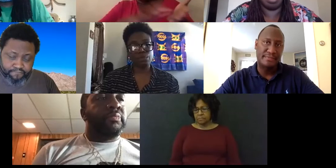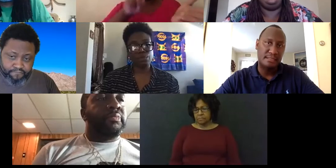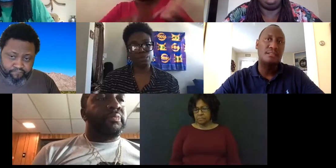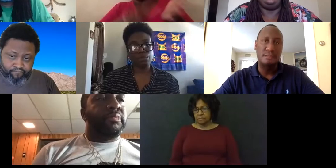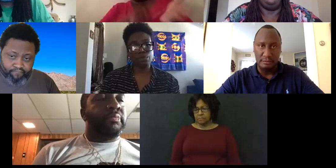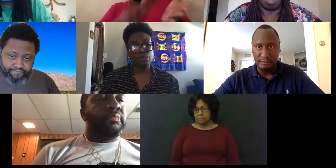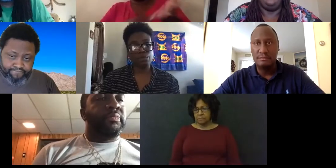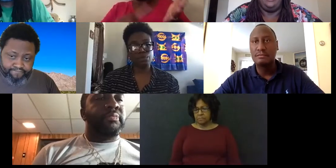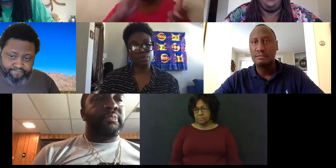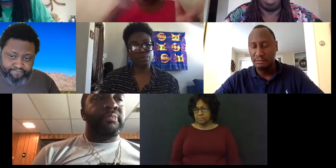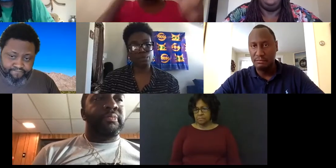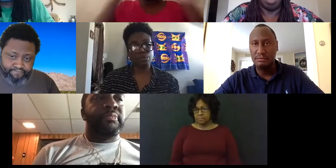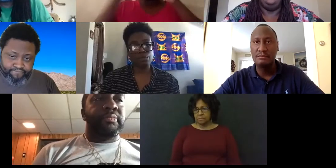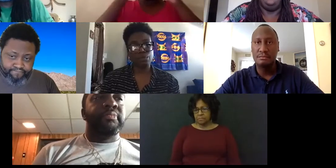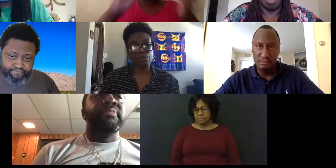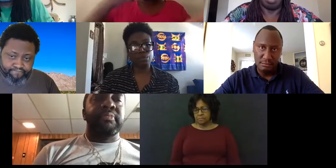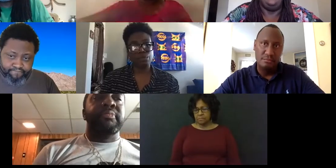and listening to the discourse that we have,